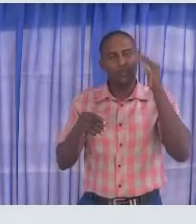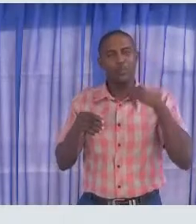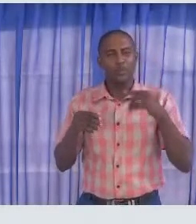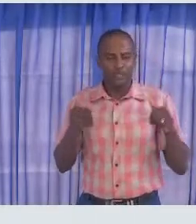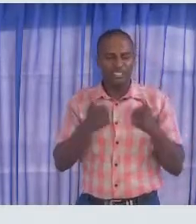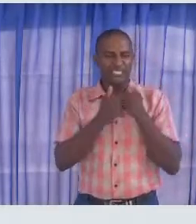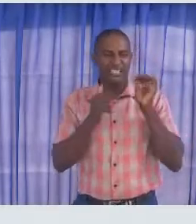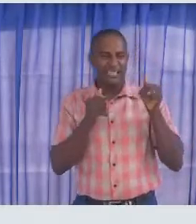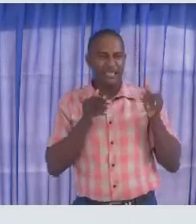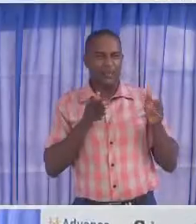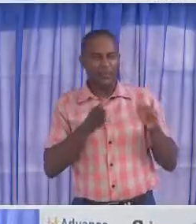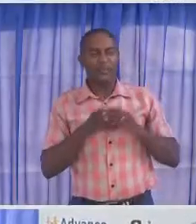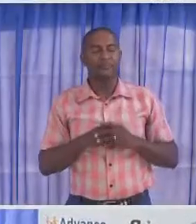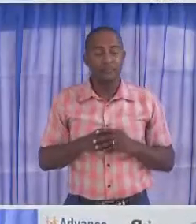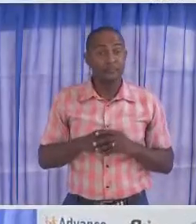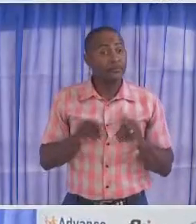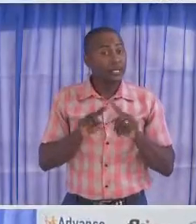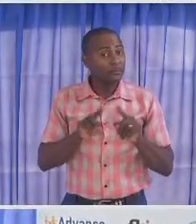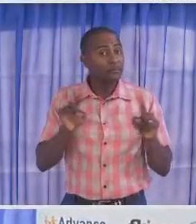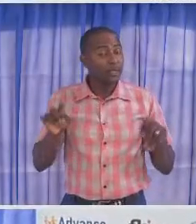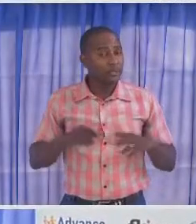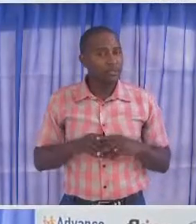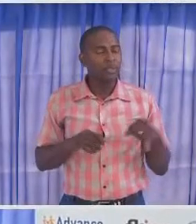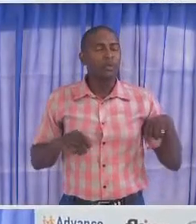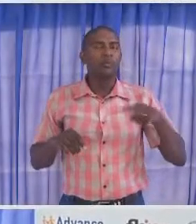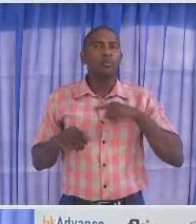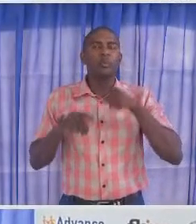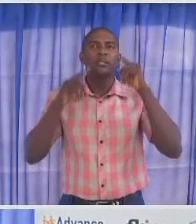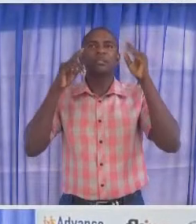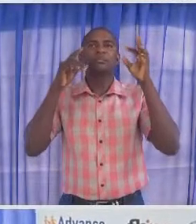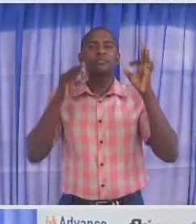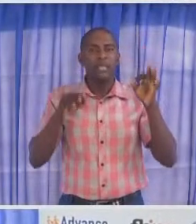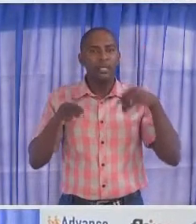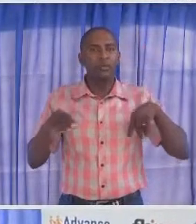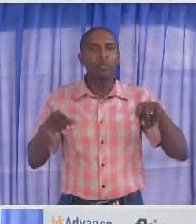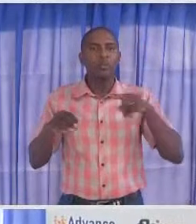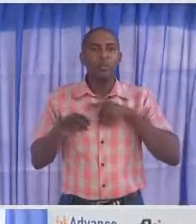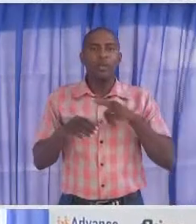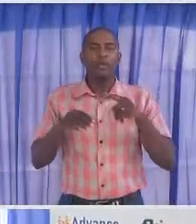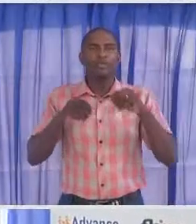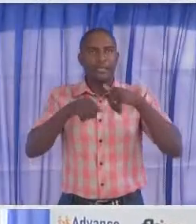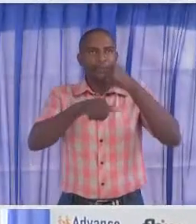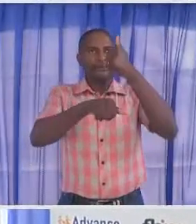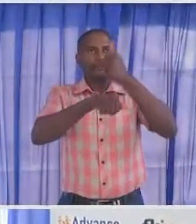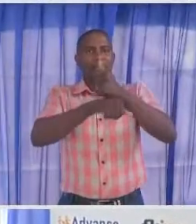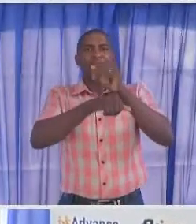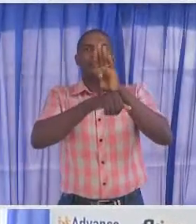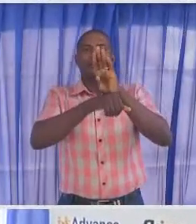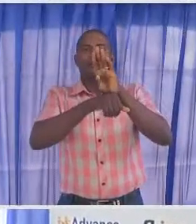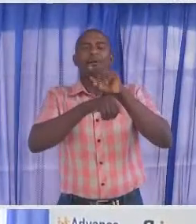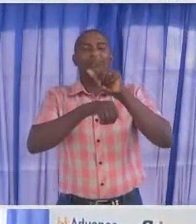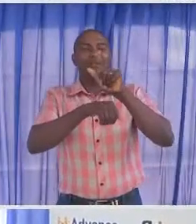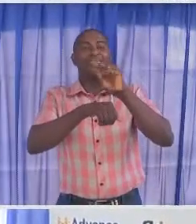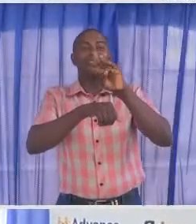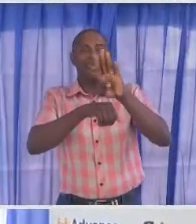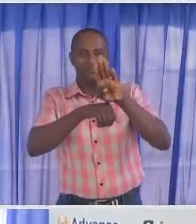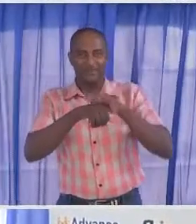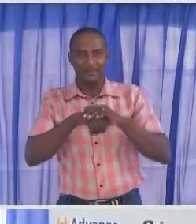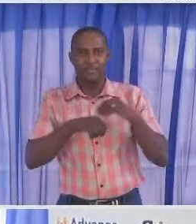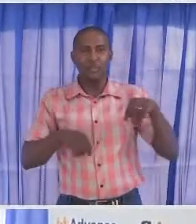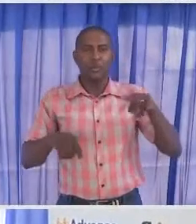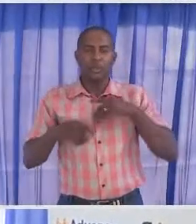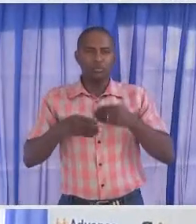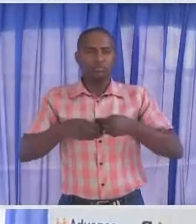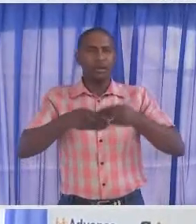that way. But we decided that we were going to establish a lab so that we could offer